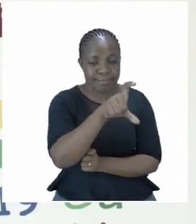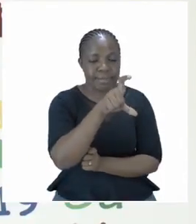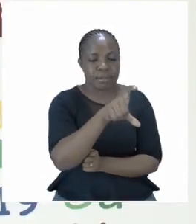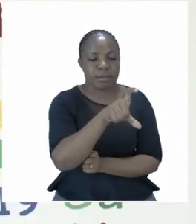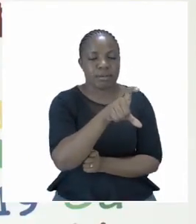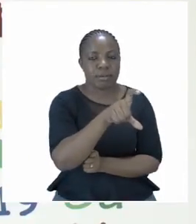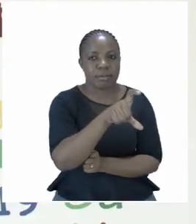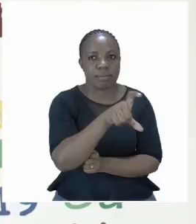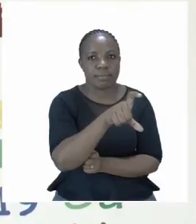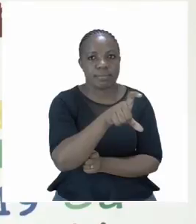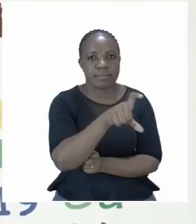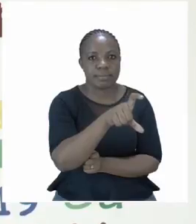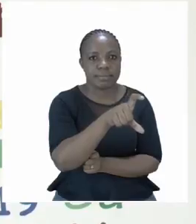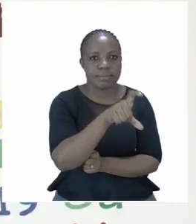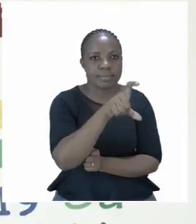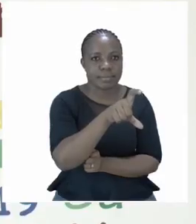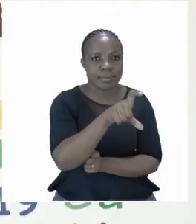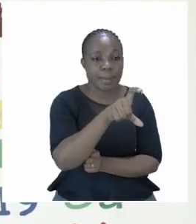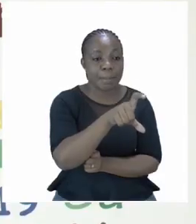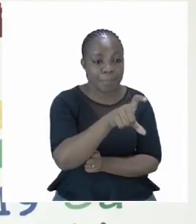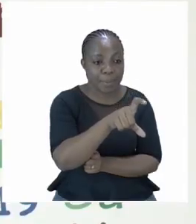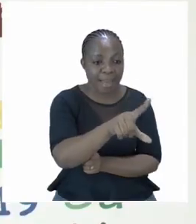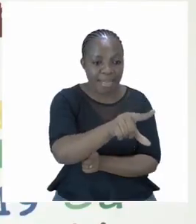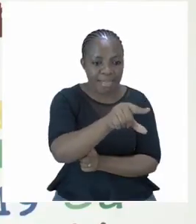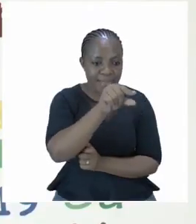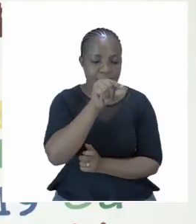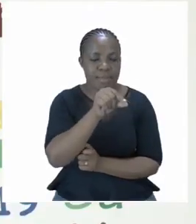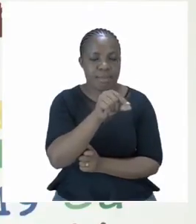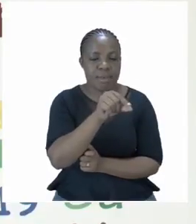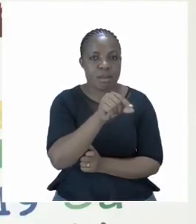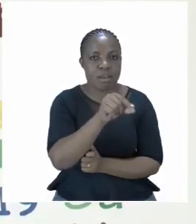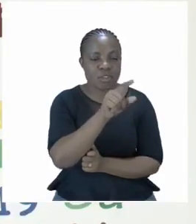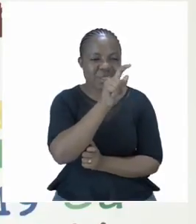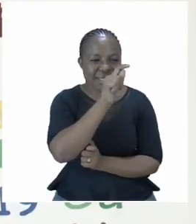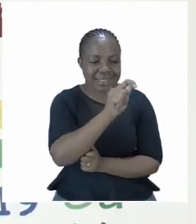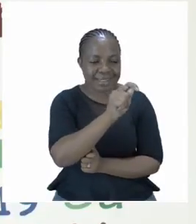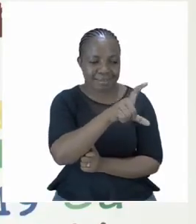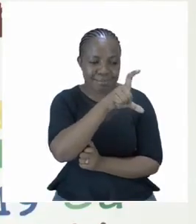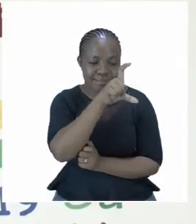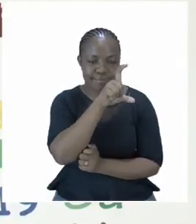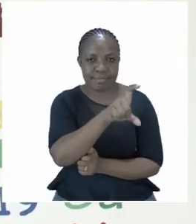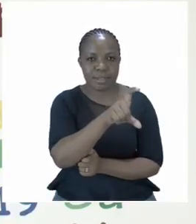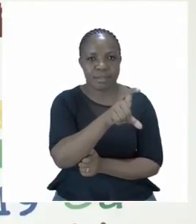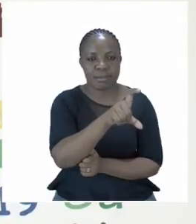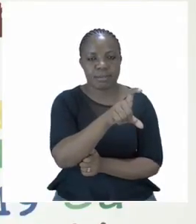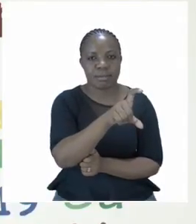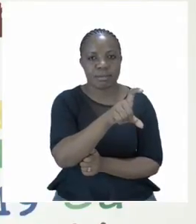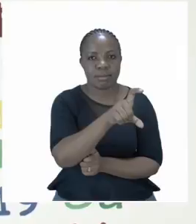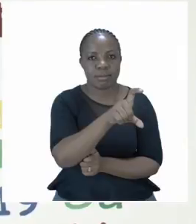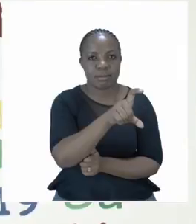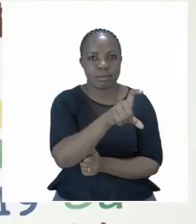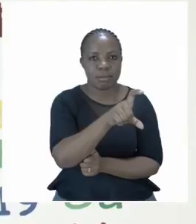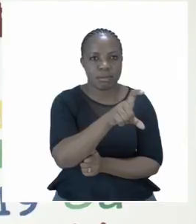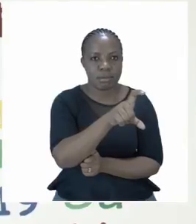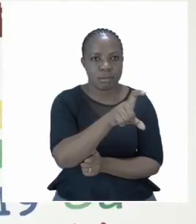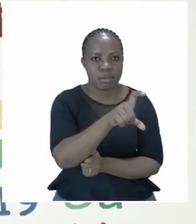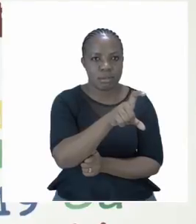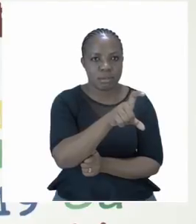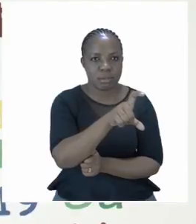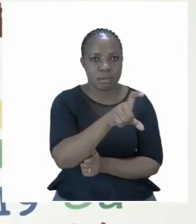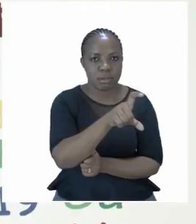T for the word the. So we have put our capital letter the, and we are